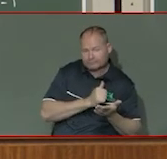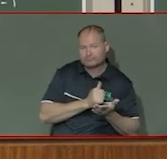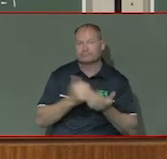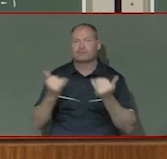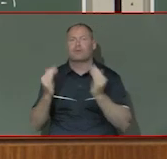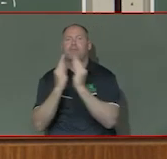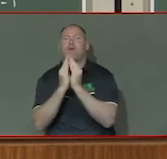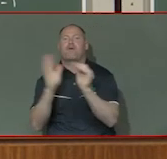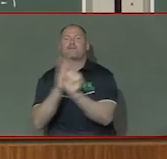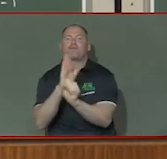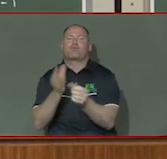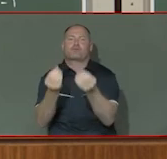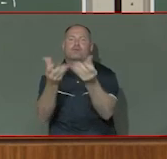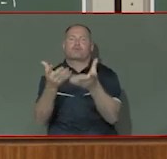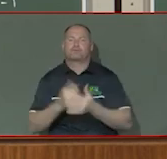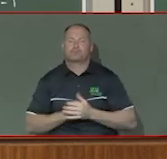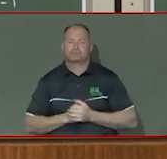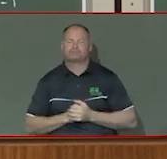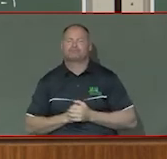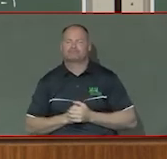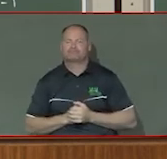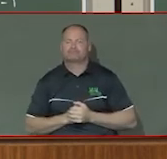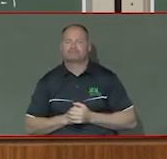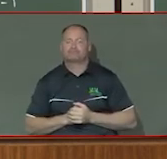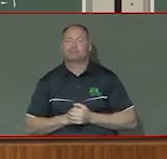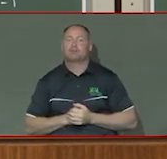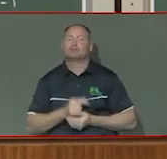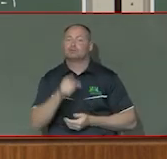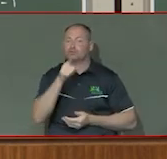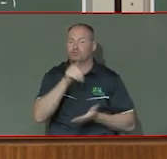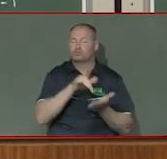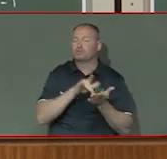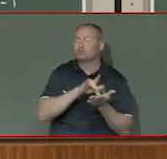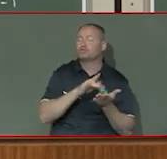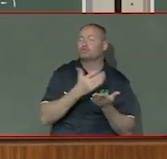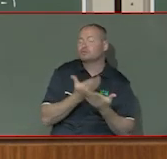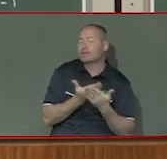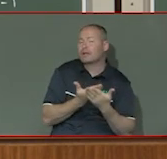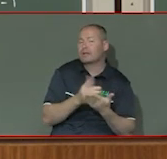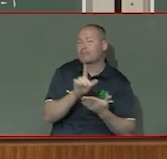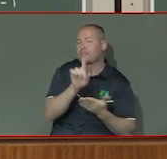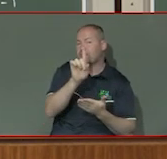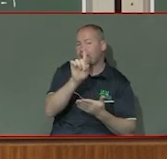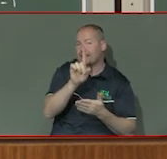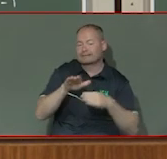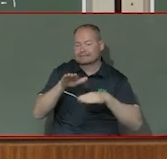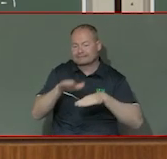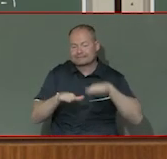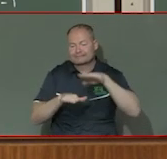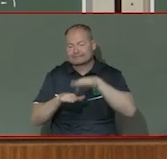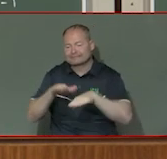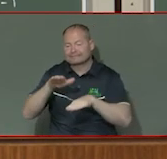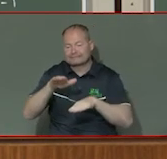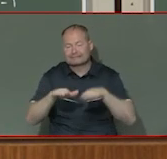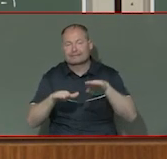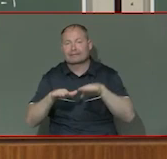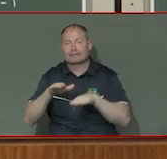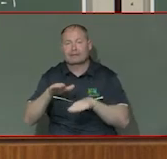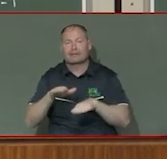full marks. Is that clear? So you're allowed to use your calculator, even if they say do not use a